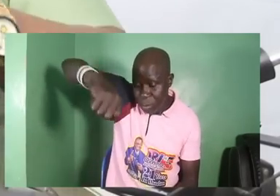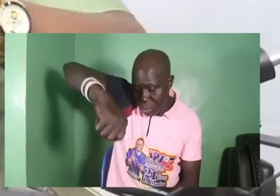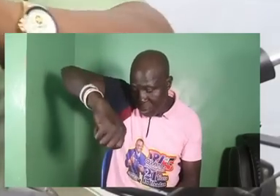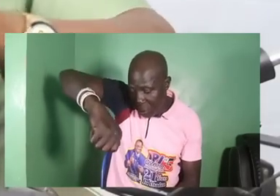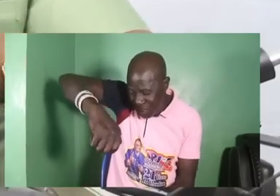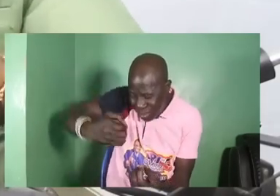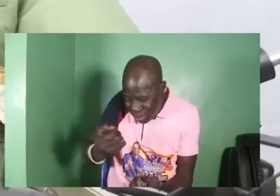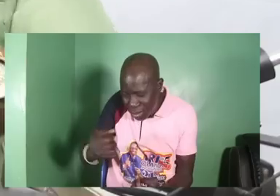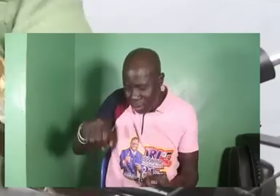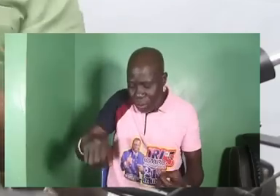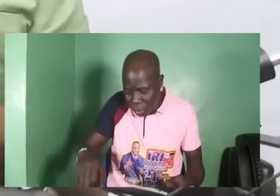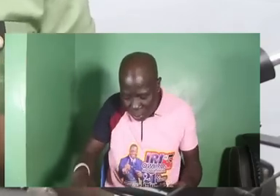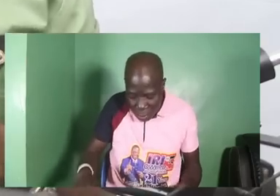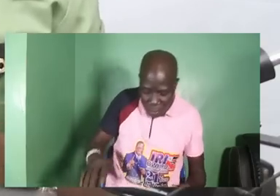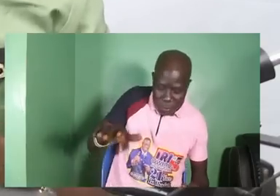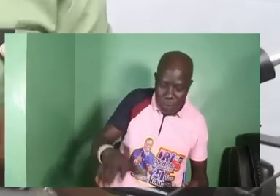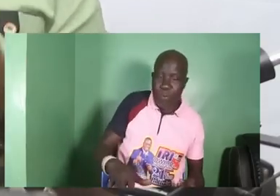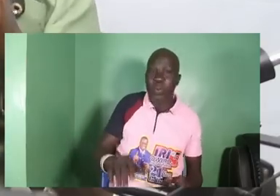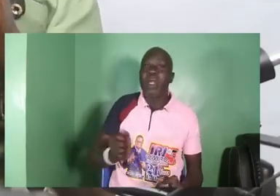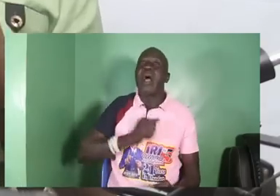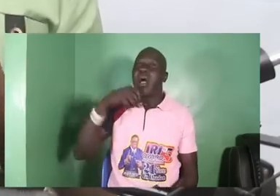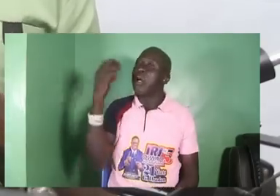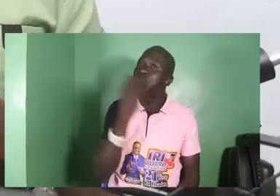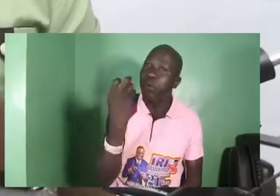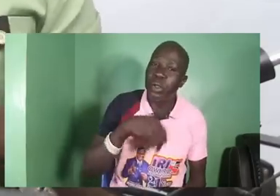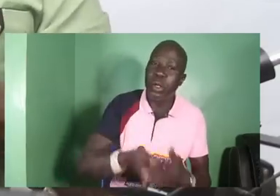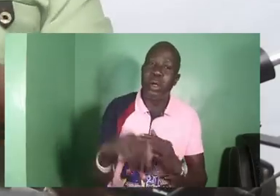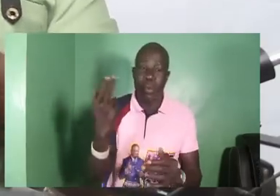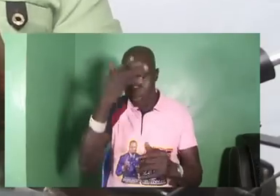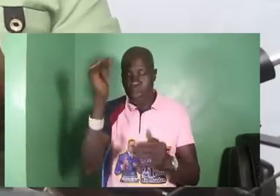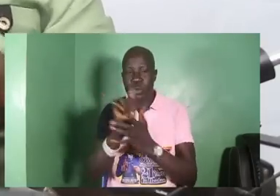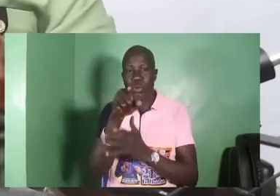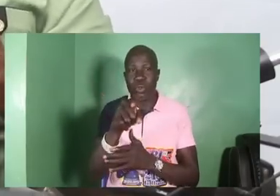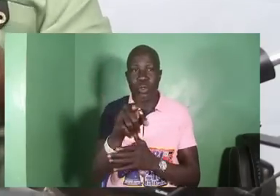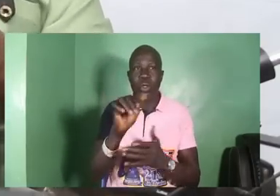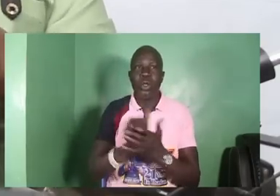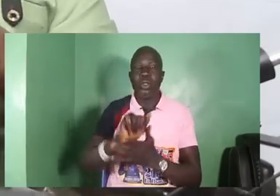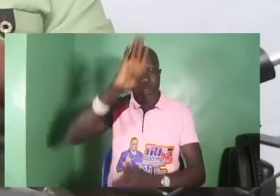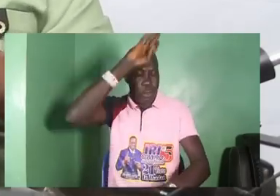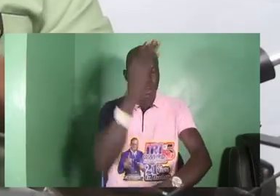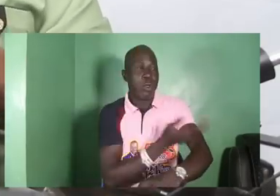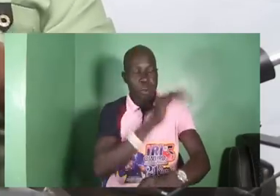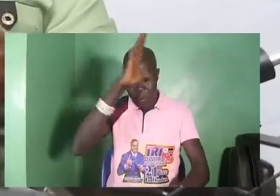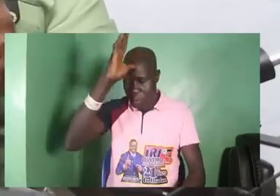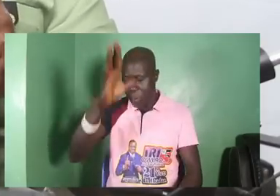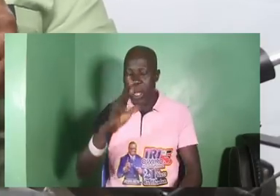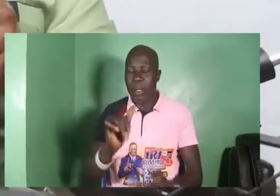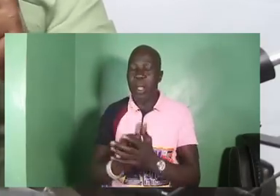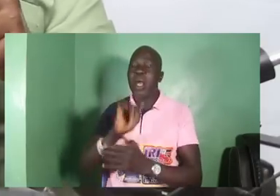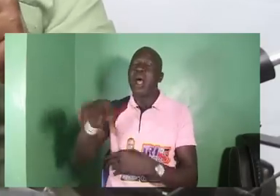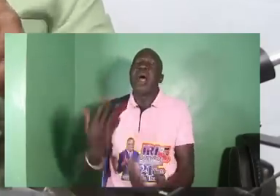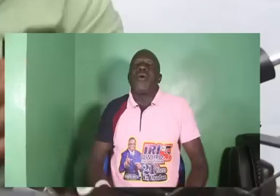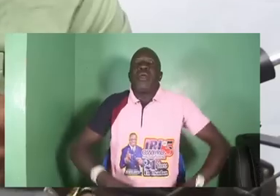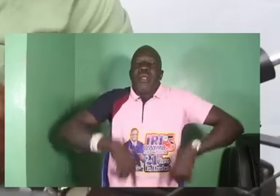on the ground. Bẹ́sẹ̀ ni lórí. Step on it. Mo bá ilẹ̀ sọ̀rọ̀ torí rẹ. I turn to the ground because of you. Ọmọ ènìyàn. Son of man. Wà á gbórí